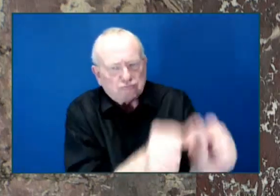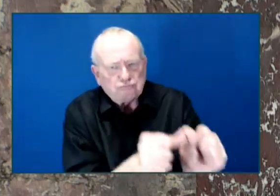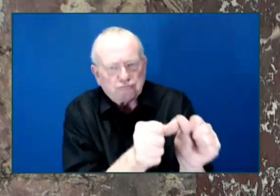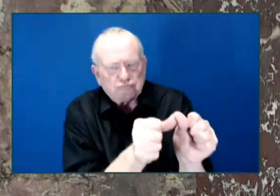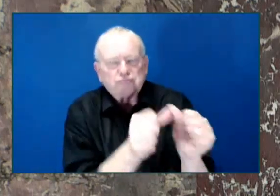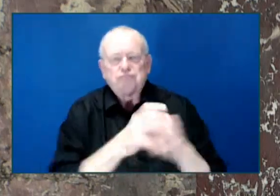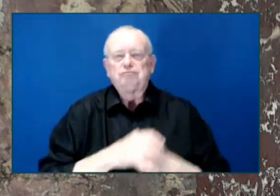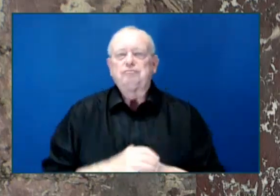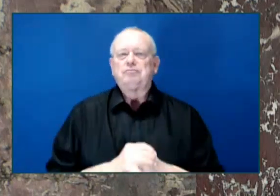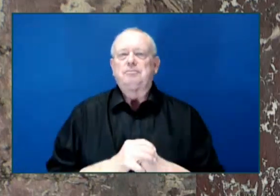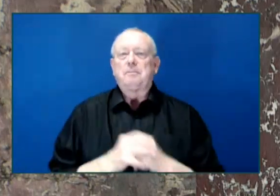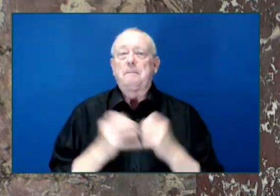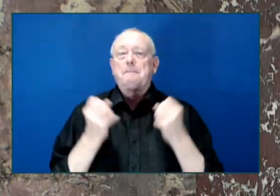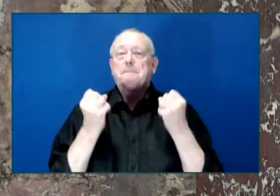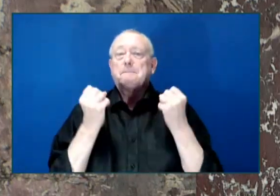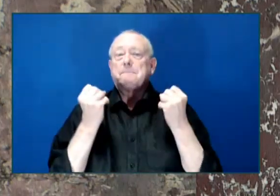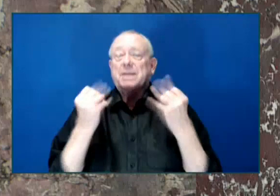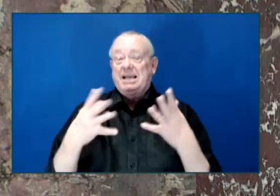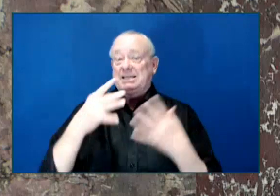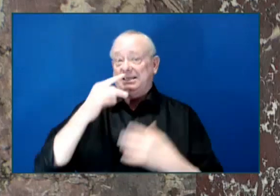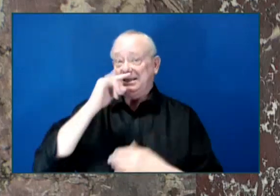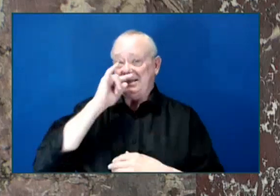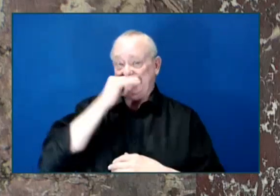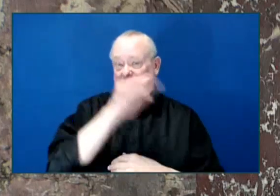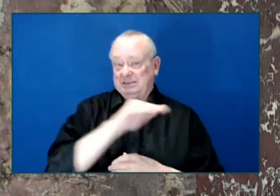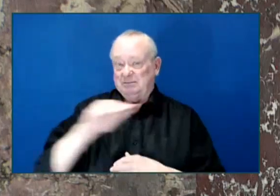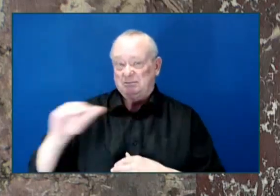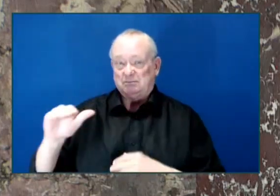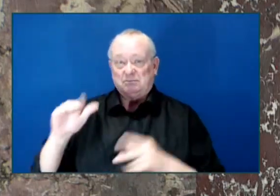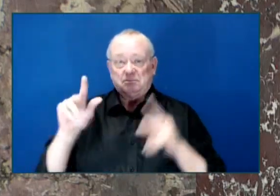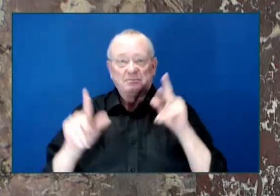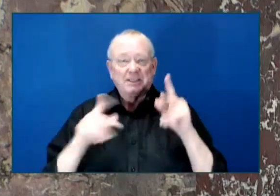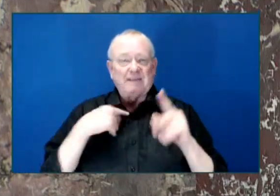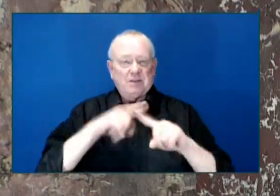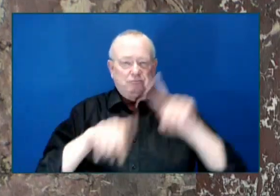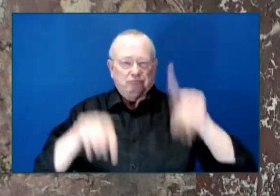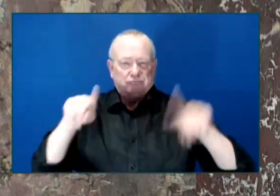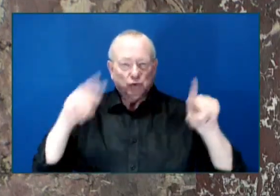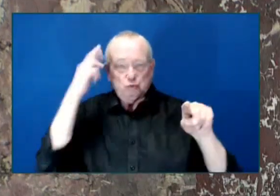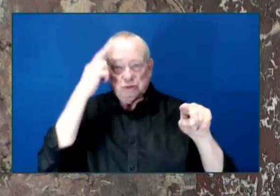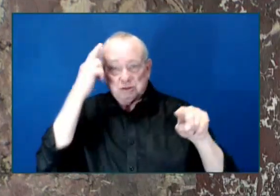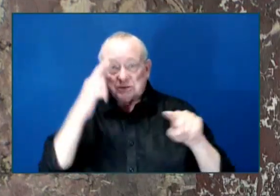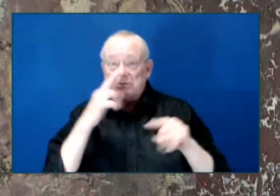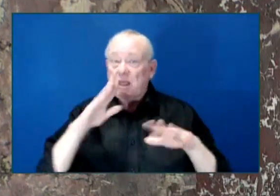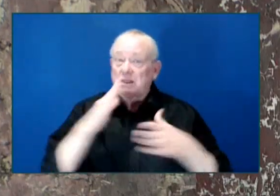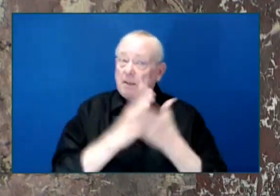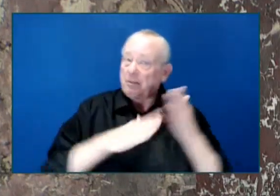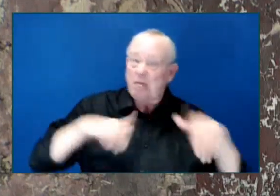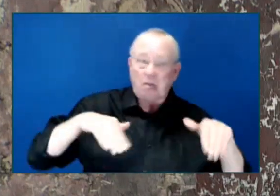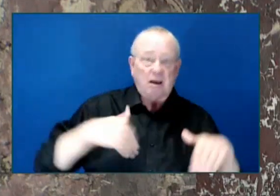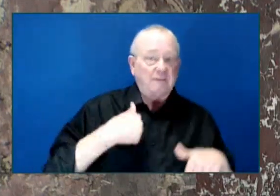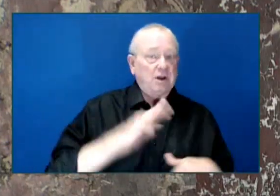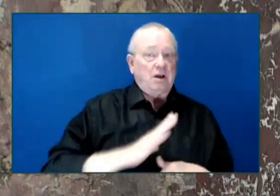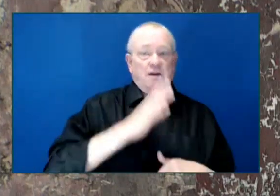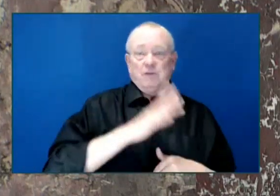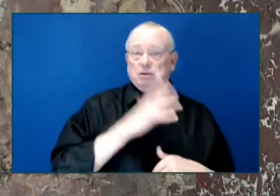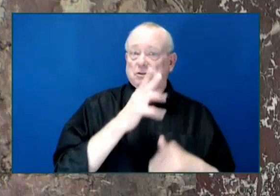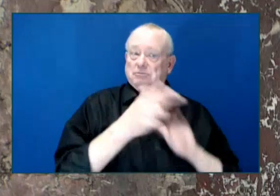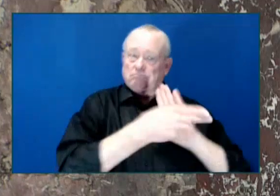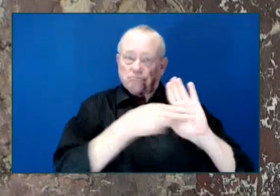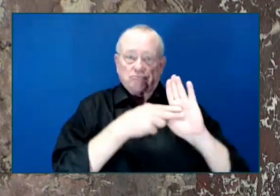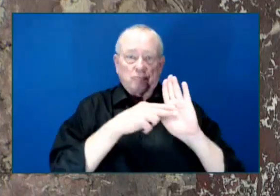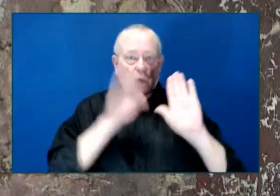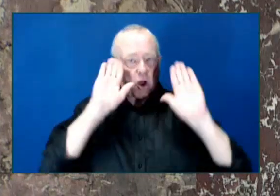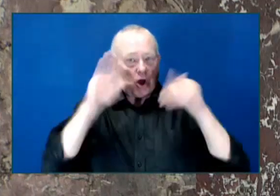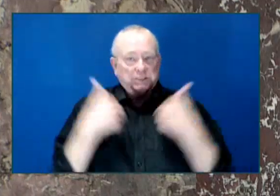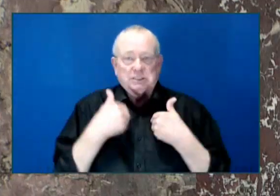reason or another, including that they don't have a formal autism diagnosis, aren't getting that care through the individualized model, which is why the Minister of Children and Family has been